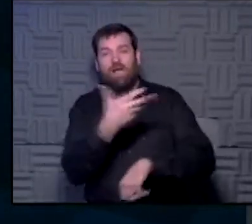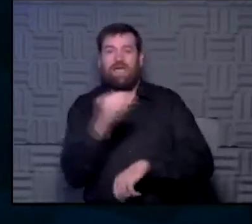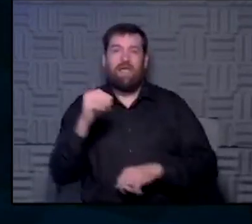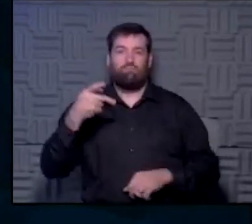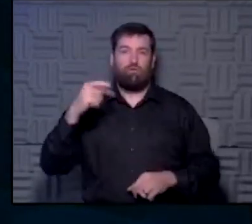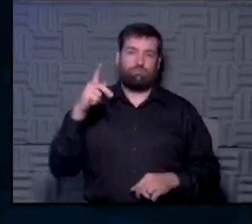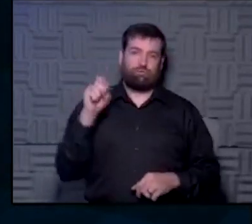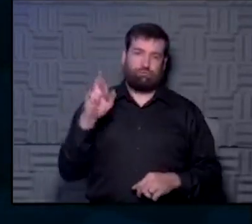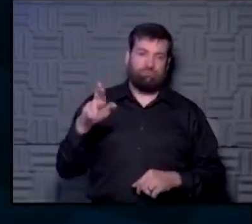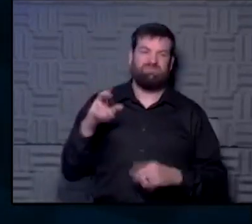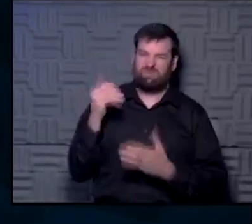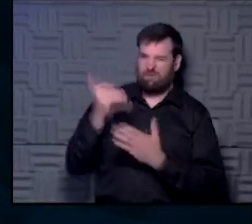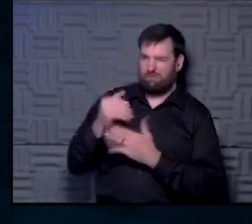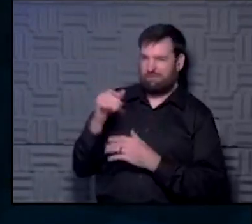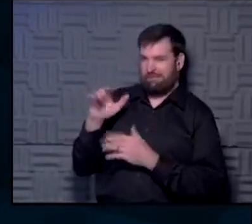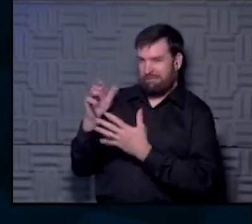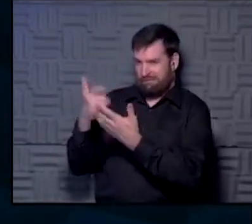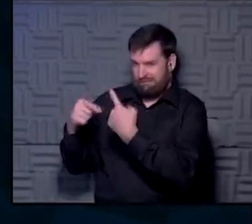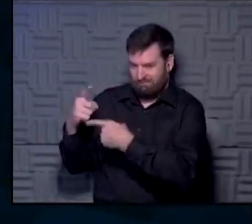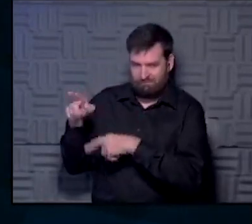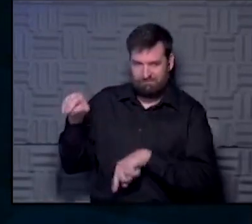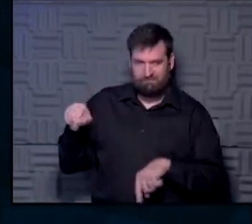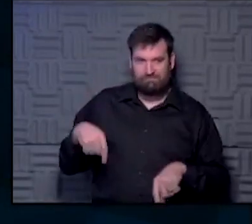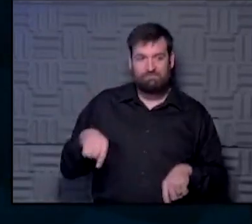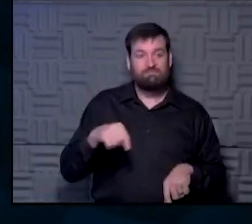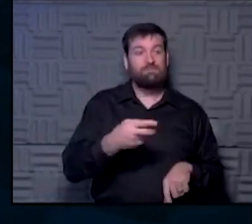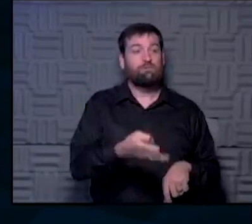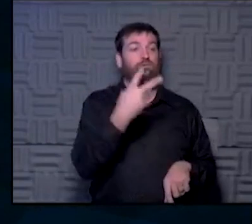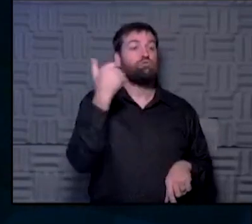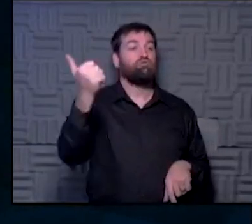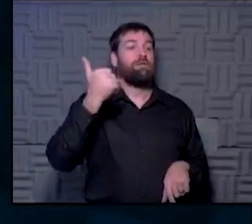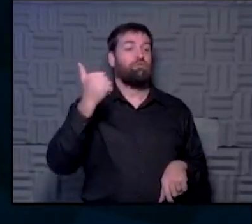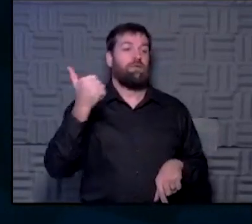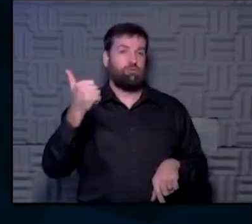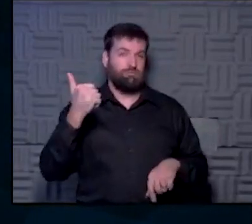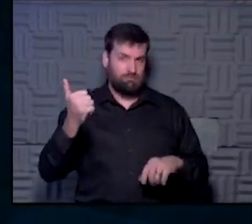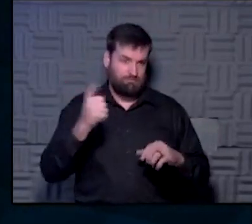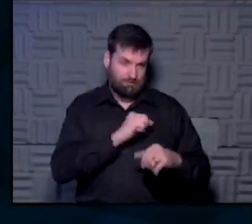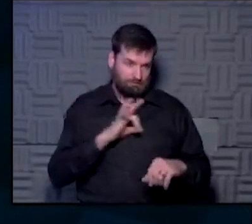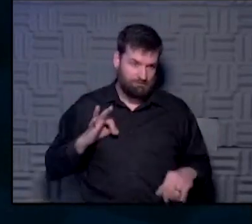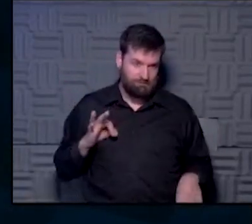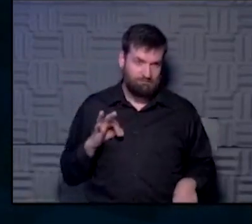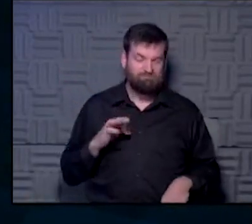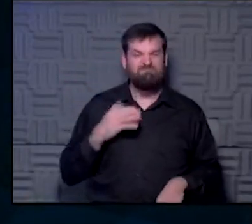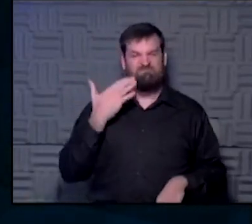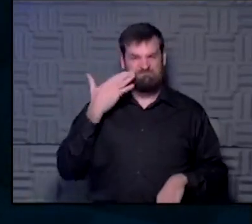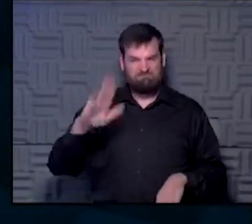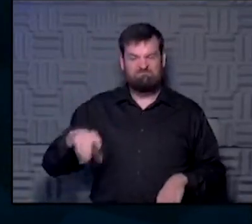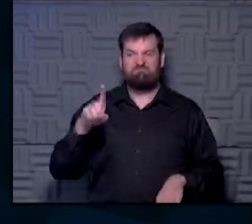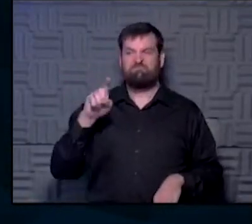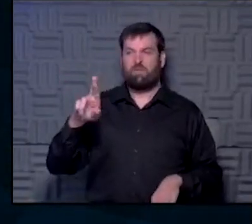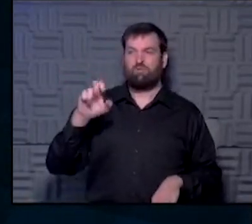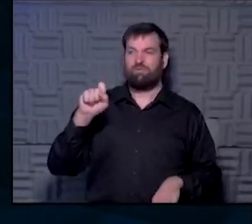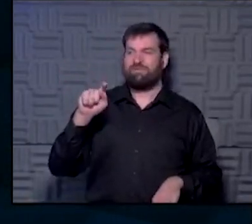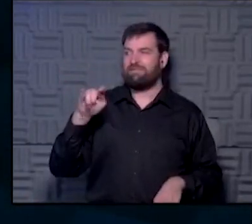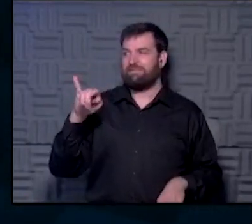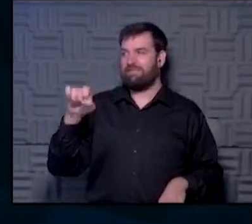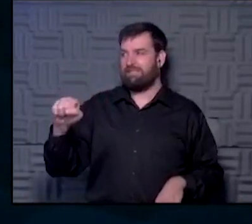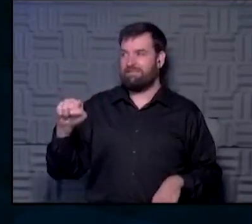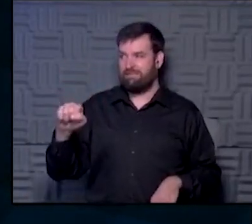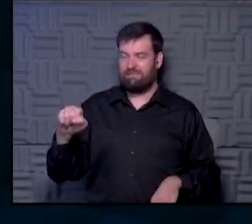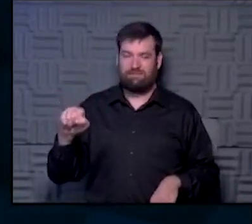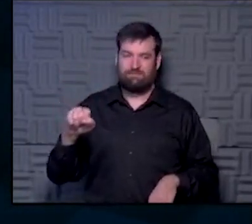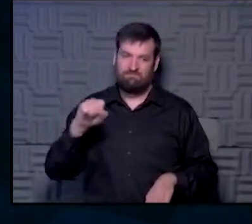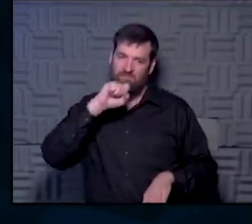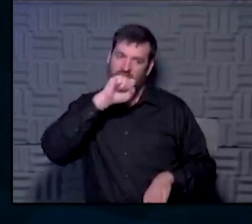also had 2 of our Central Transport Department staffers wearing masks, and they said, "We know Dr. Stites would really